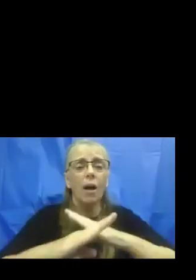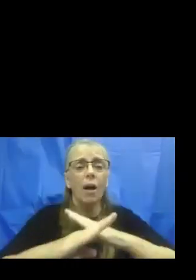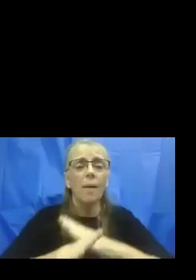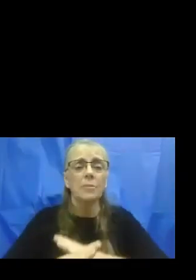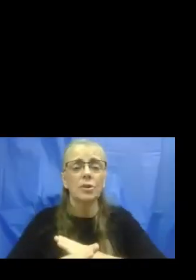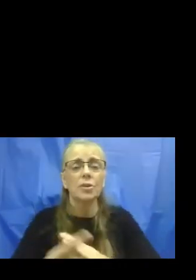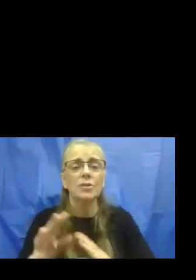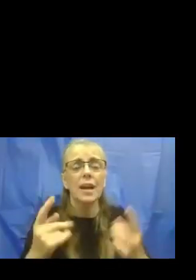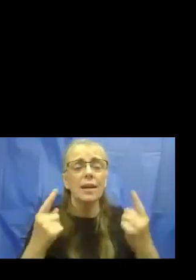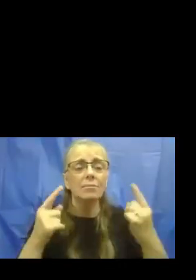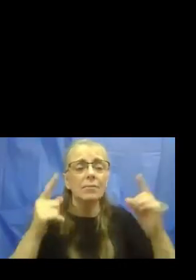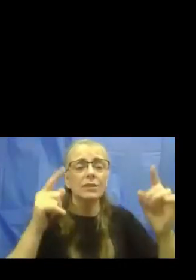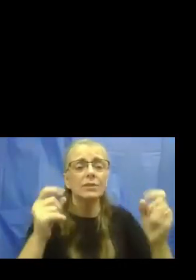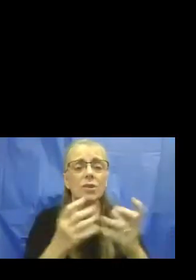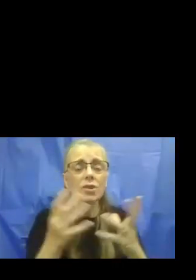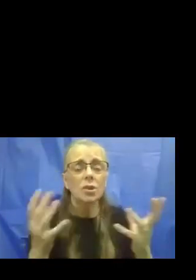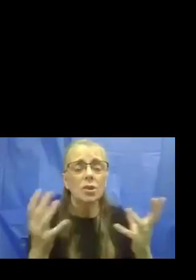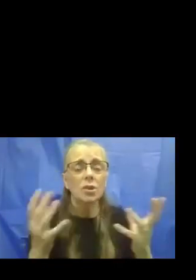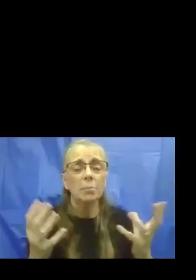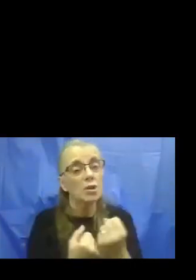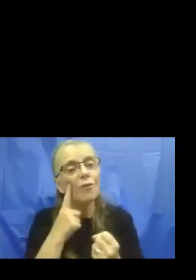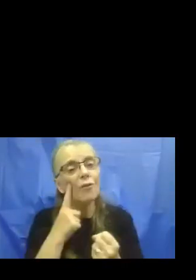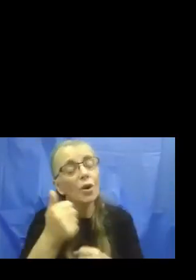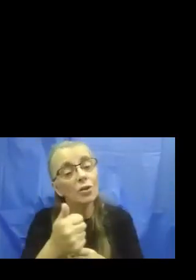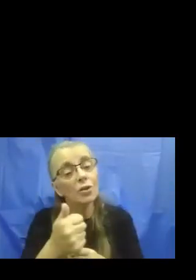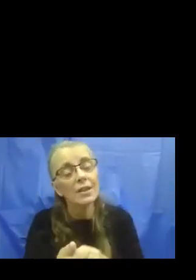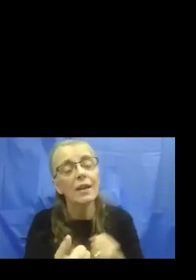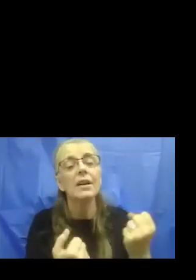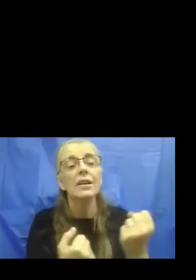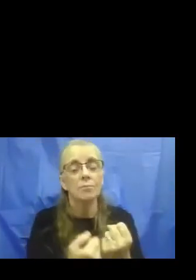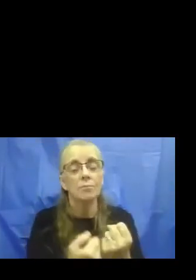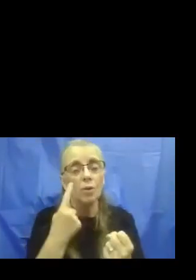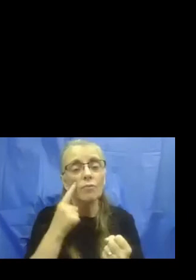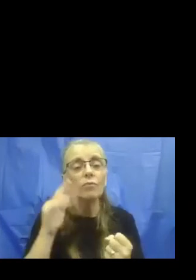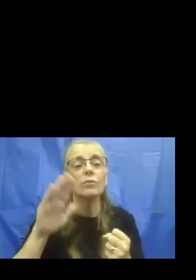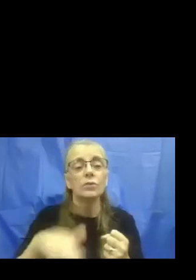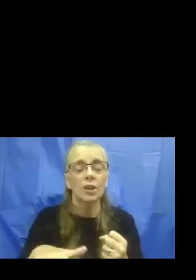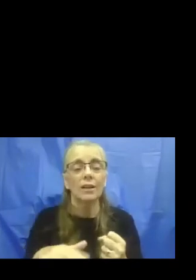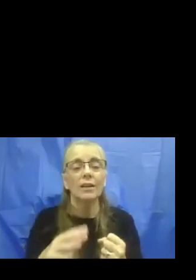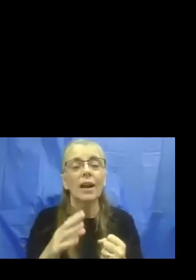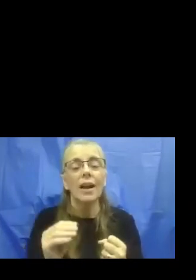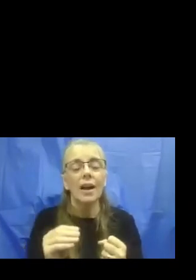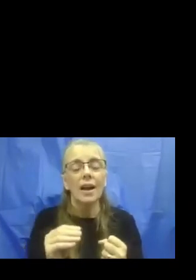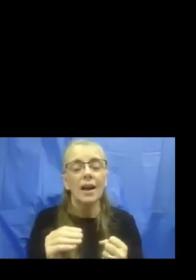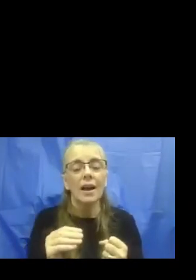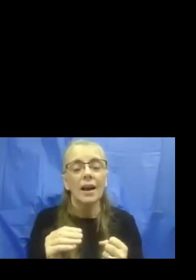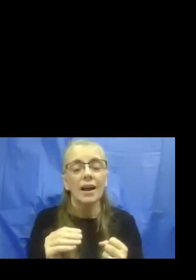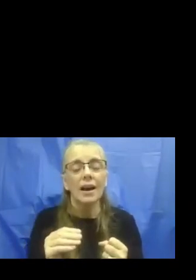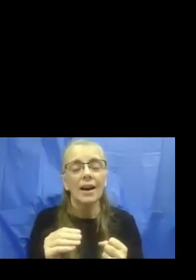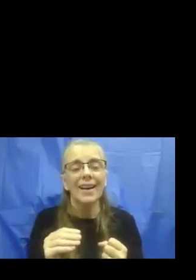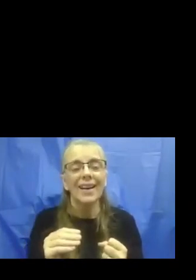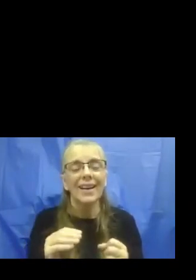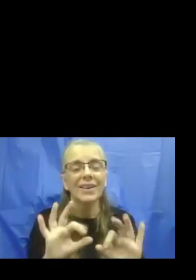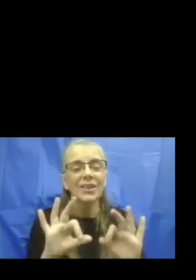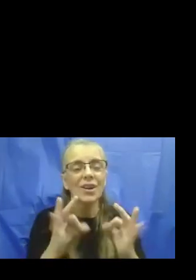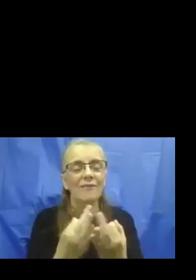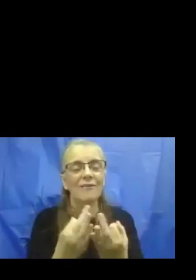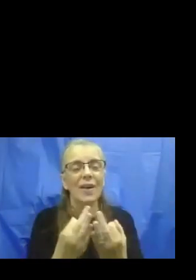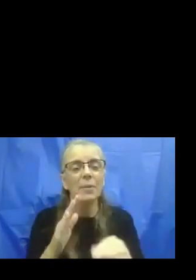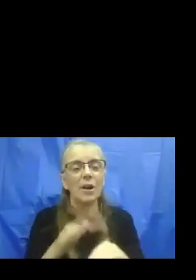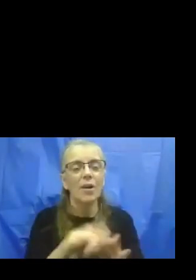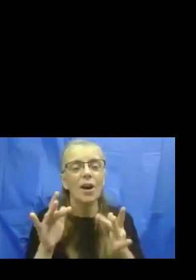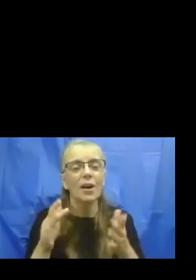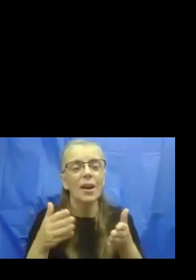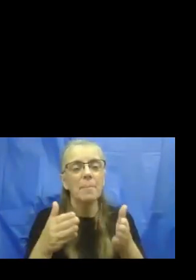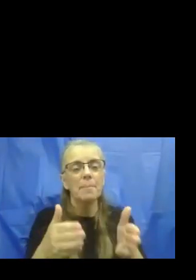child, and you've set your families on a path to such a bright, successful future. But this is just the beginning of your